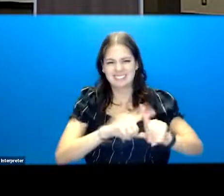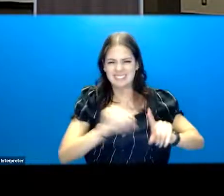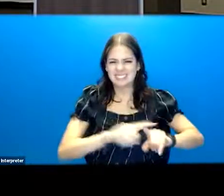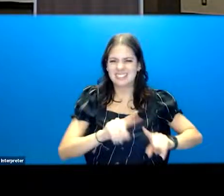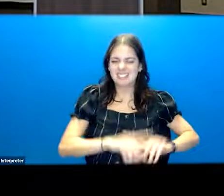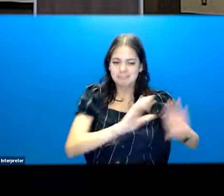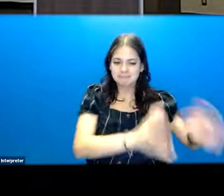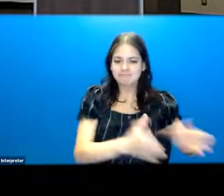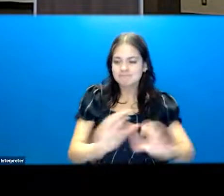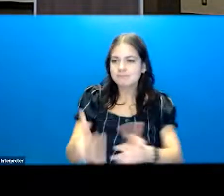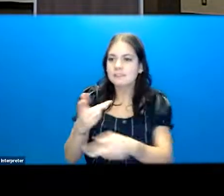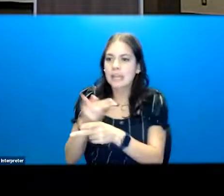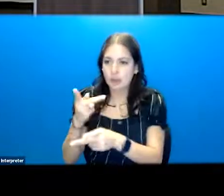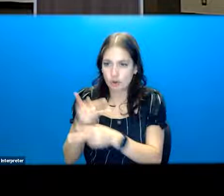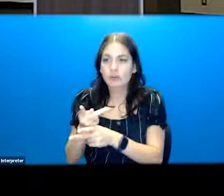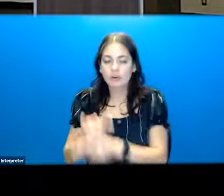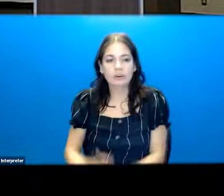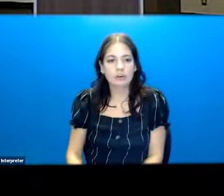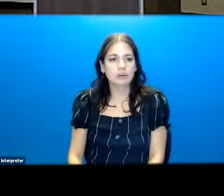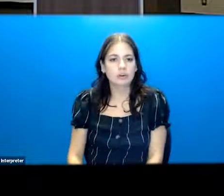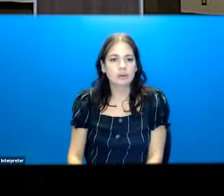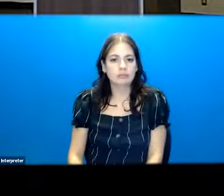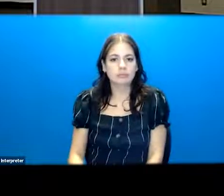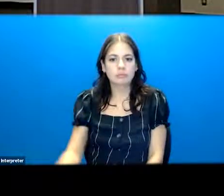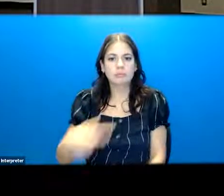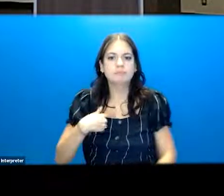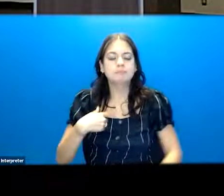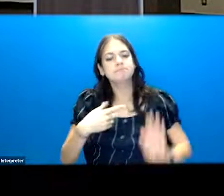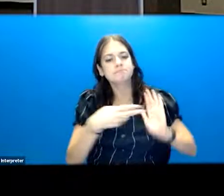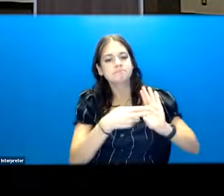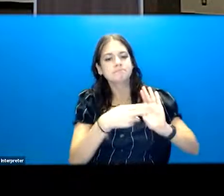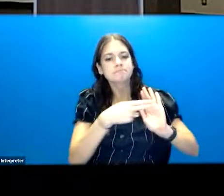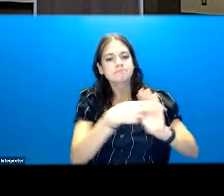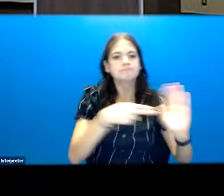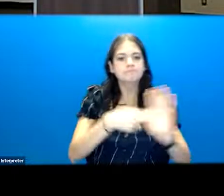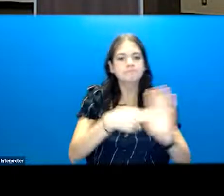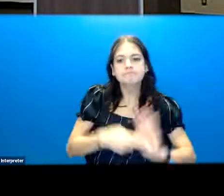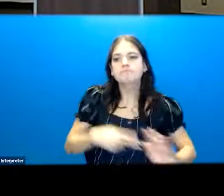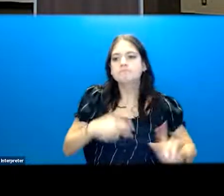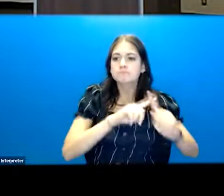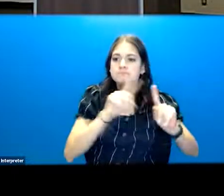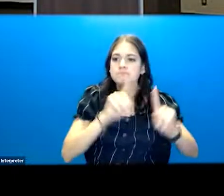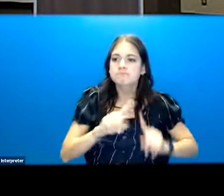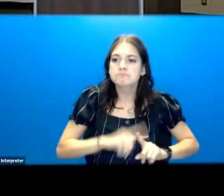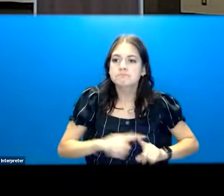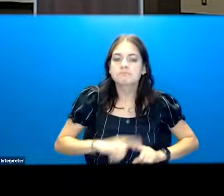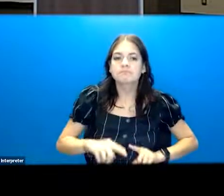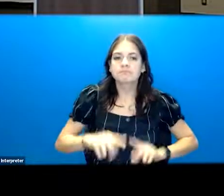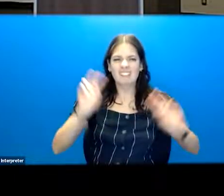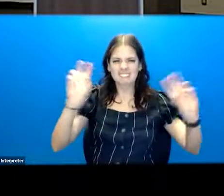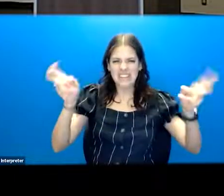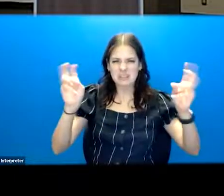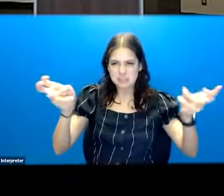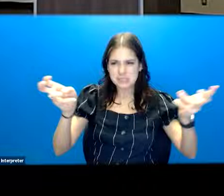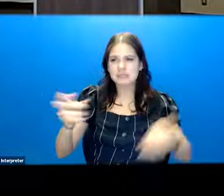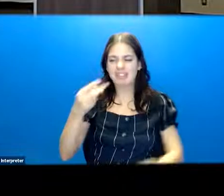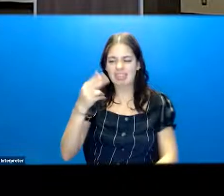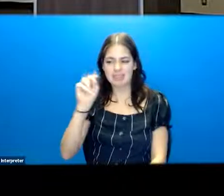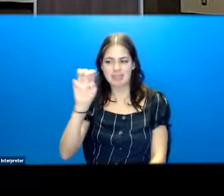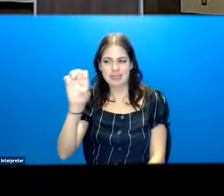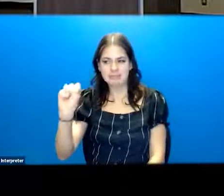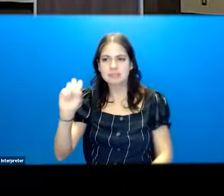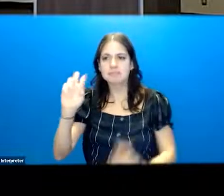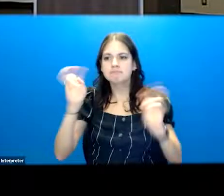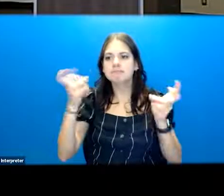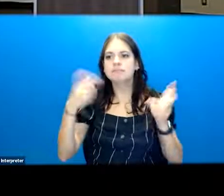components of care, where they highlighted multiple different themes. So they stress the importance